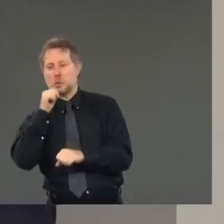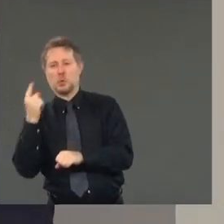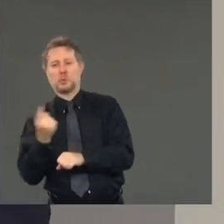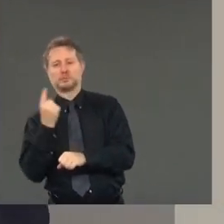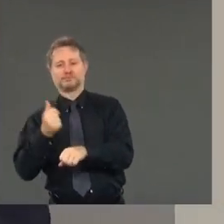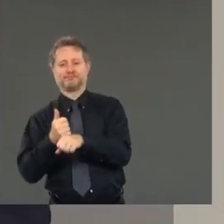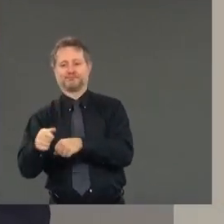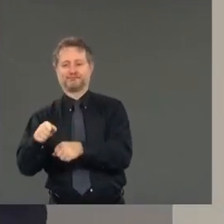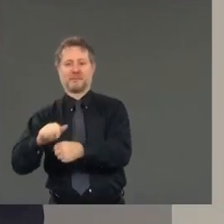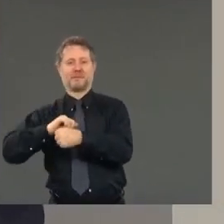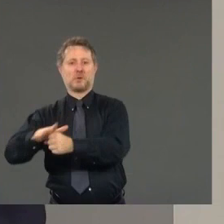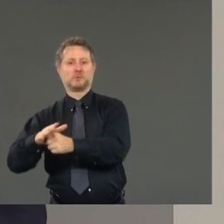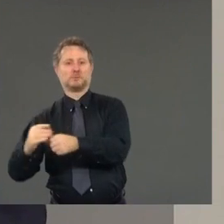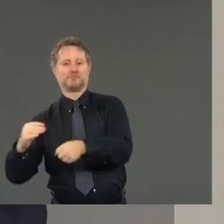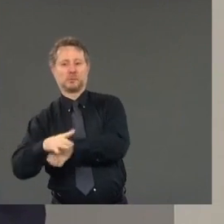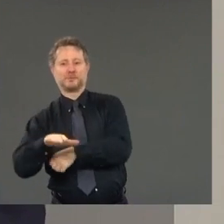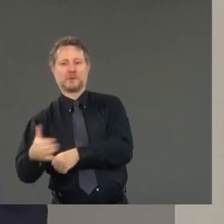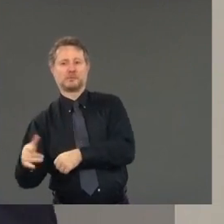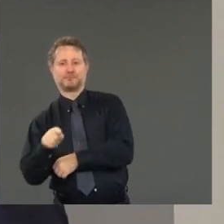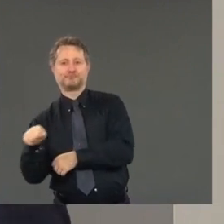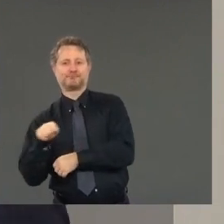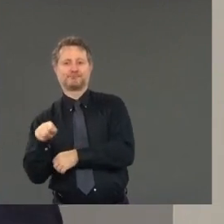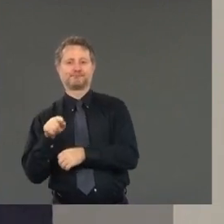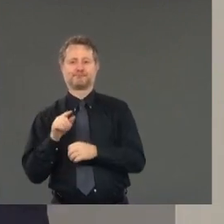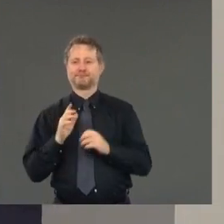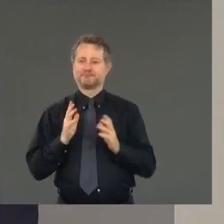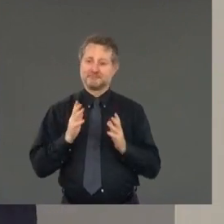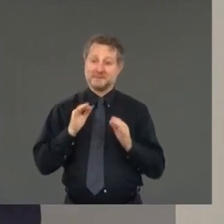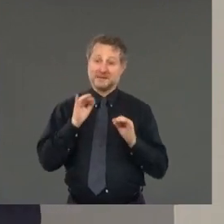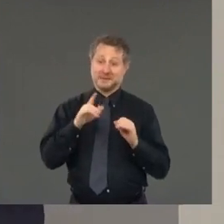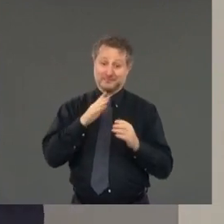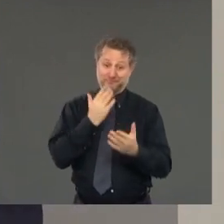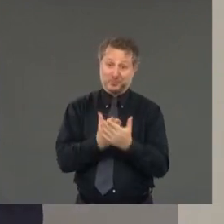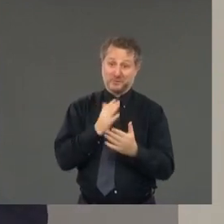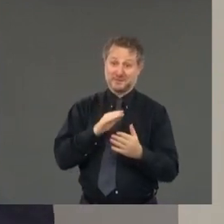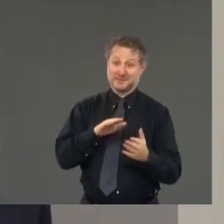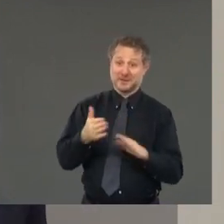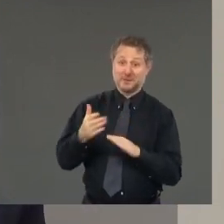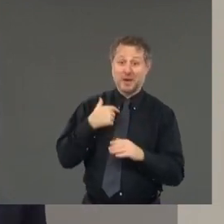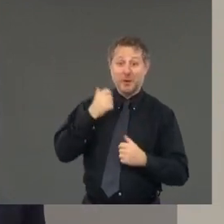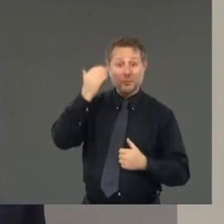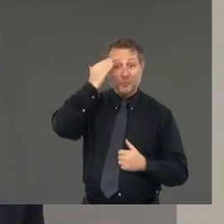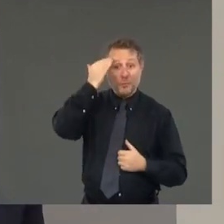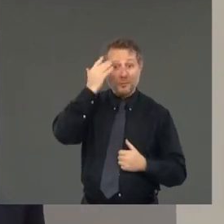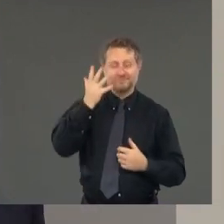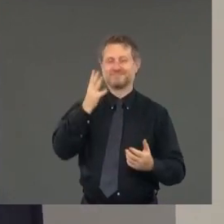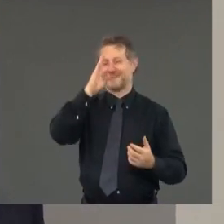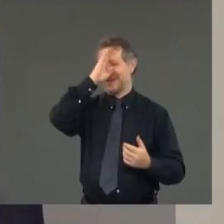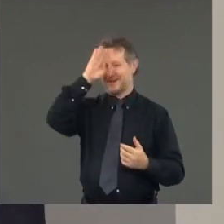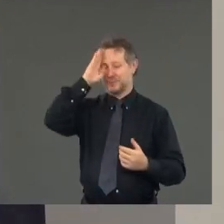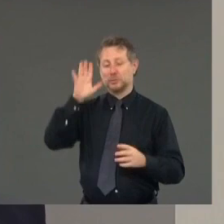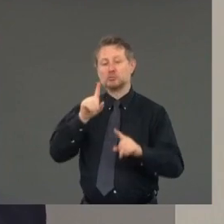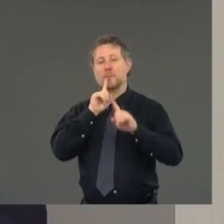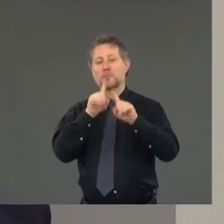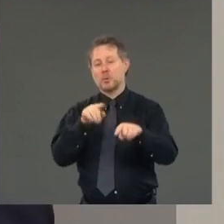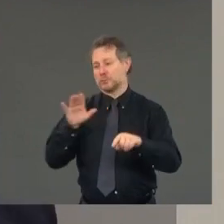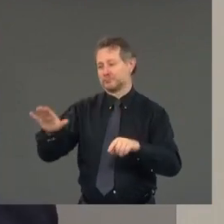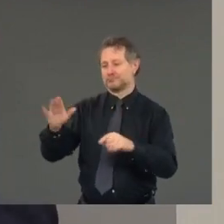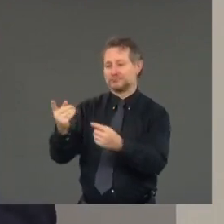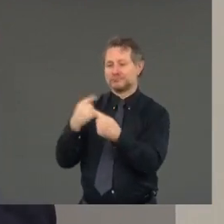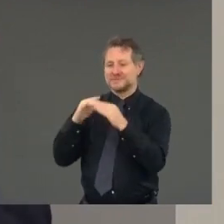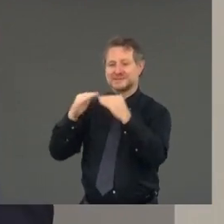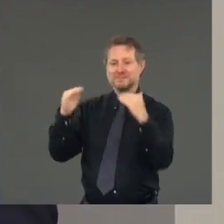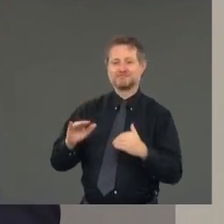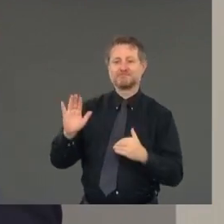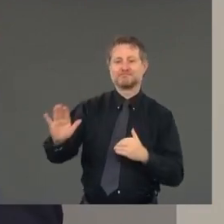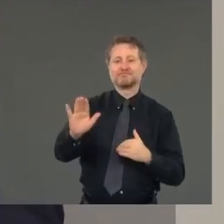absolutely certain that we're posting confirmed deaths. They largely come from the hospital reporting system, so we are reporting what the state hospitals and the